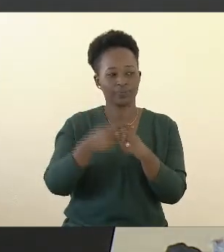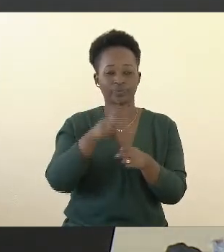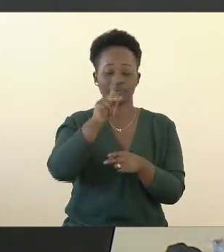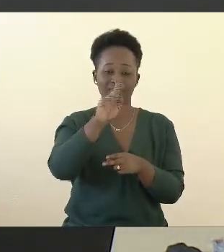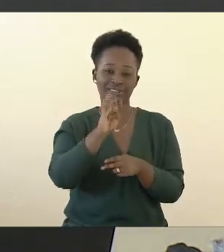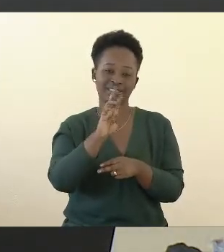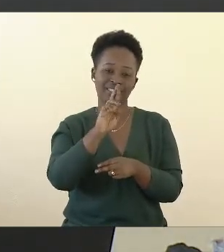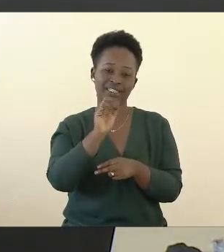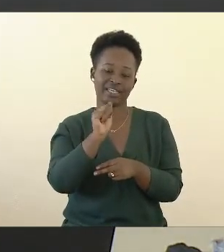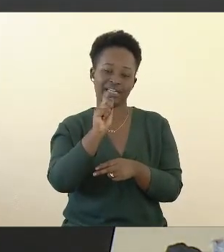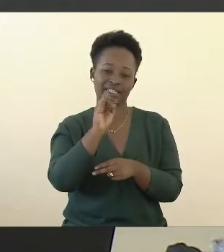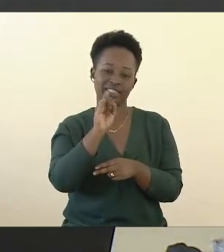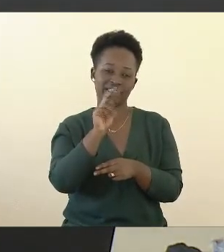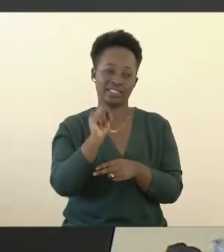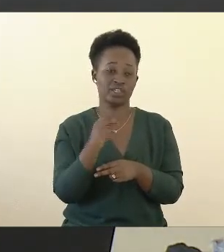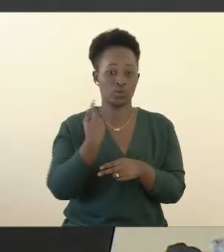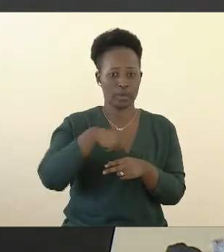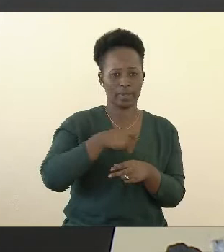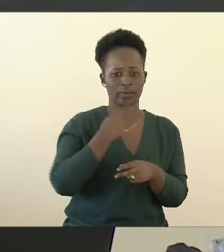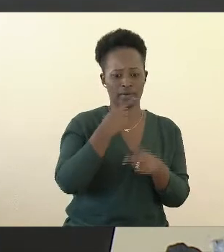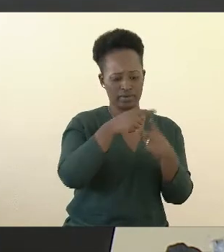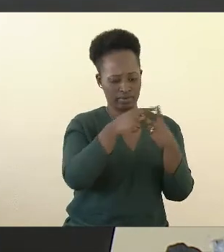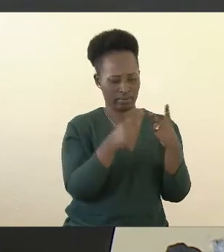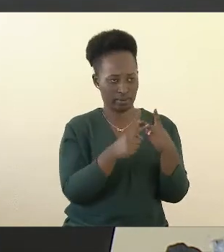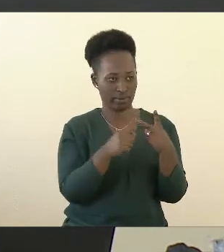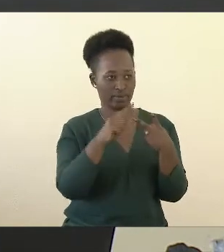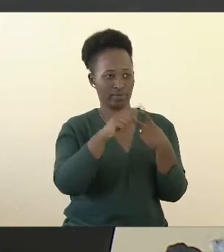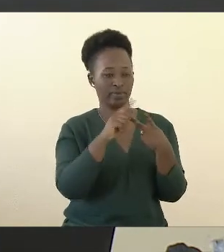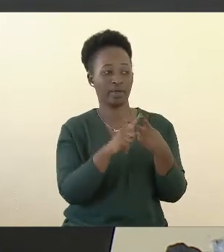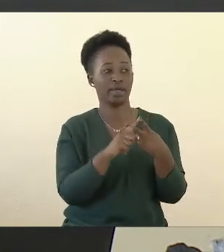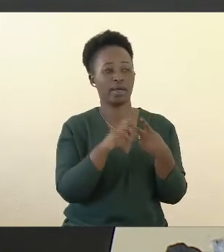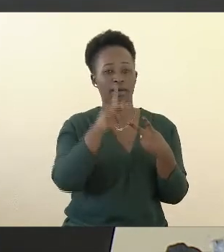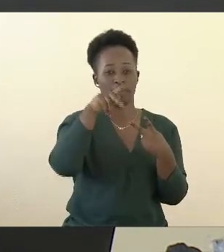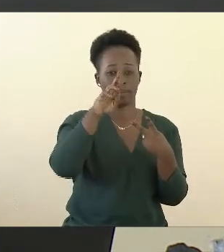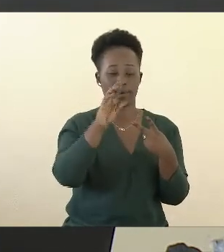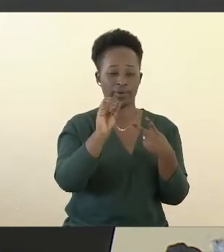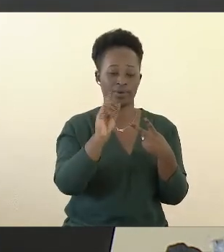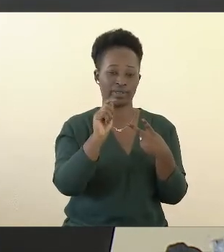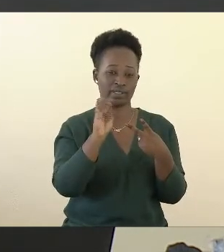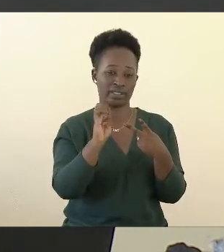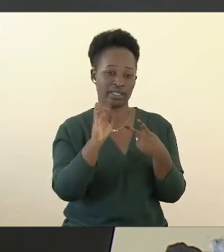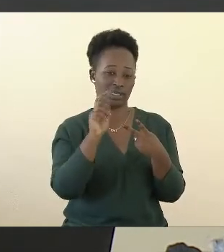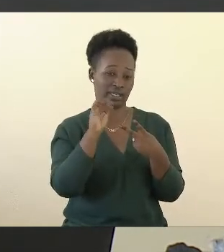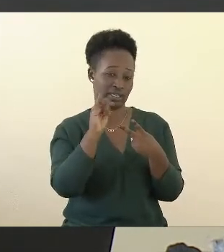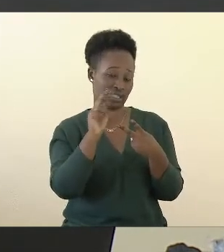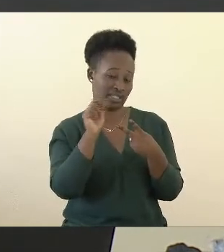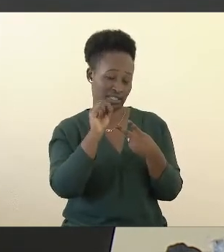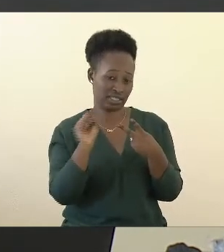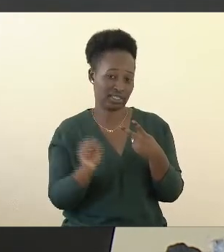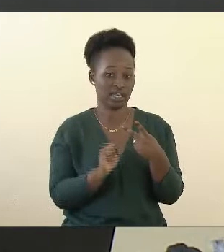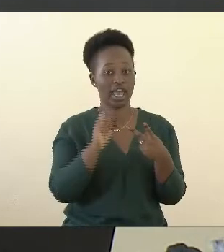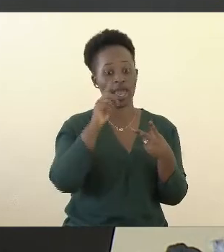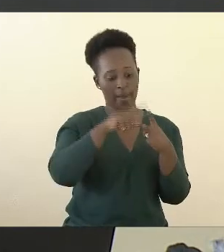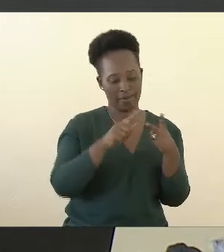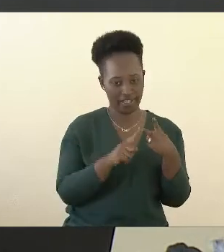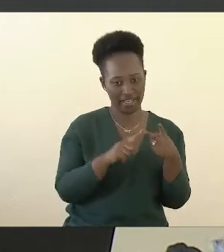earlier, we have two types of proteins. We have fibrous proteins and we have globular proteins. Globular